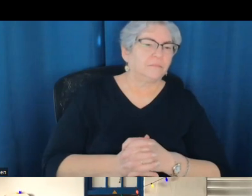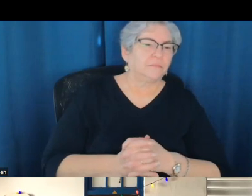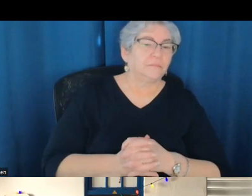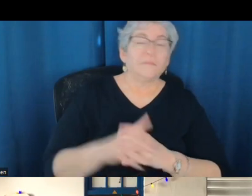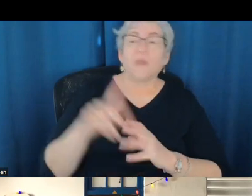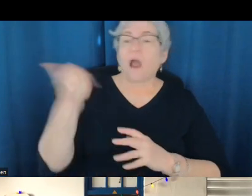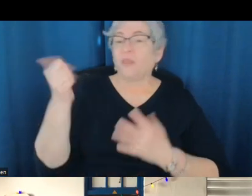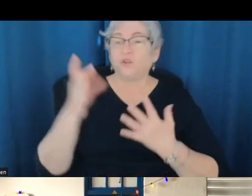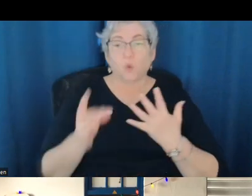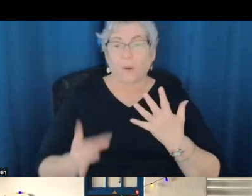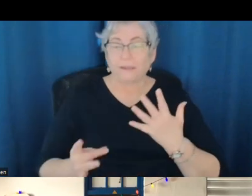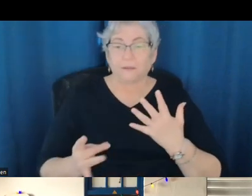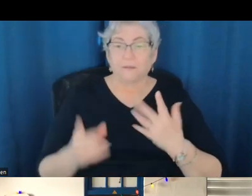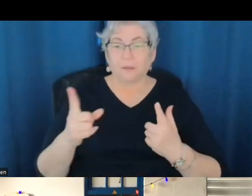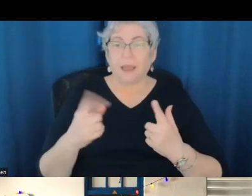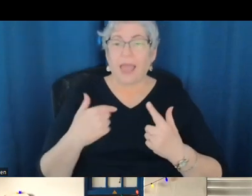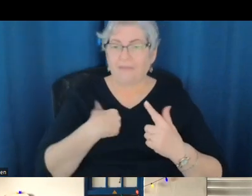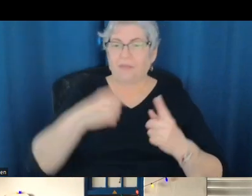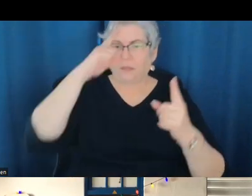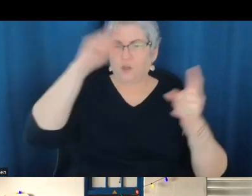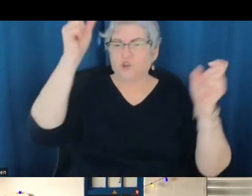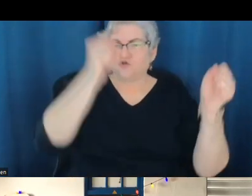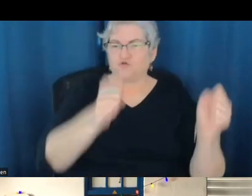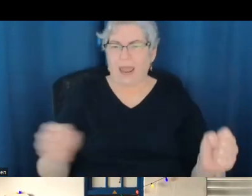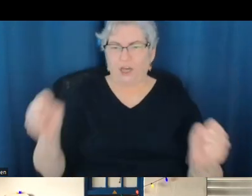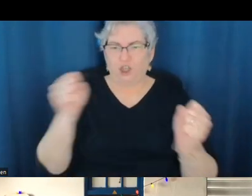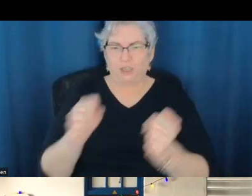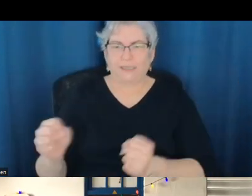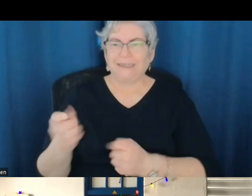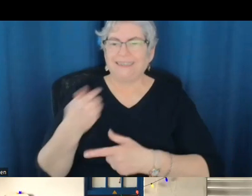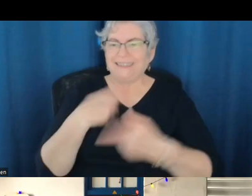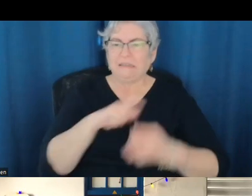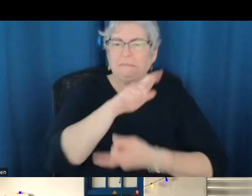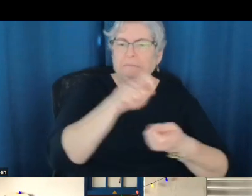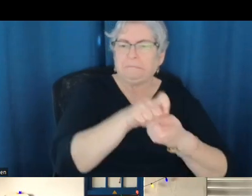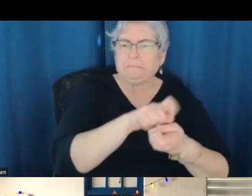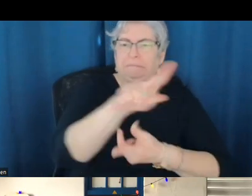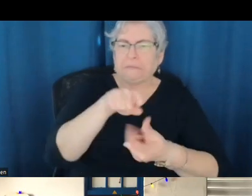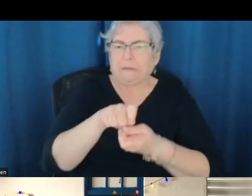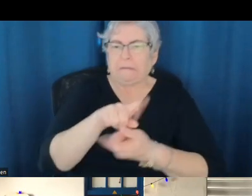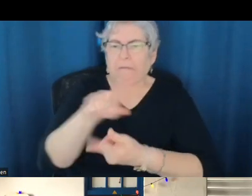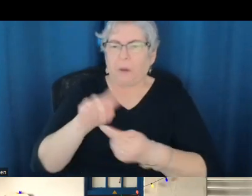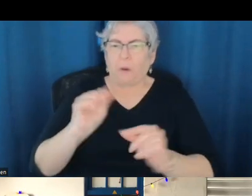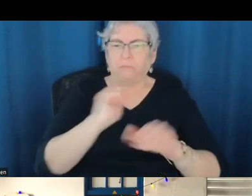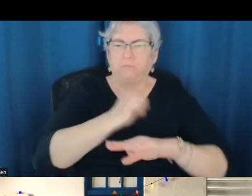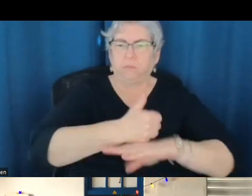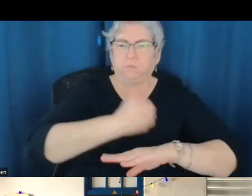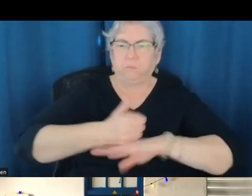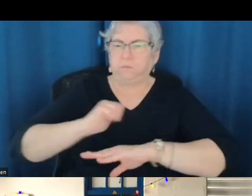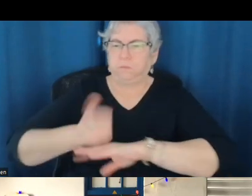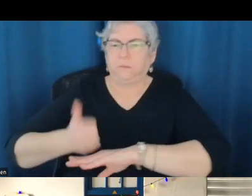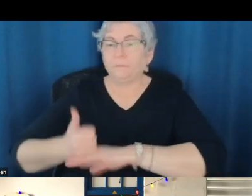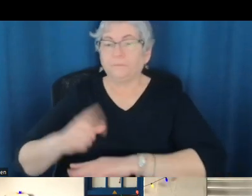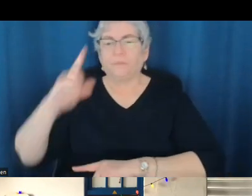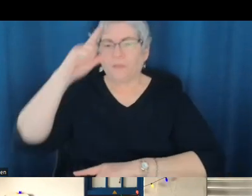Another option is to create a planting strategy. Rather than the exact location of each plant, a strategy is more about how